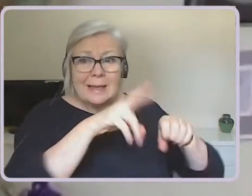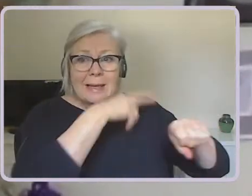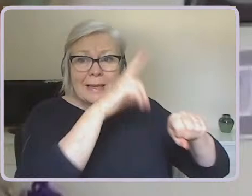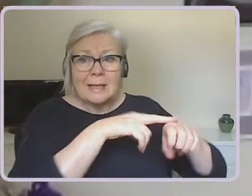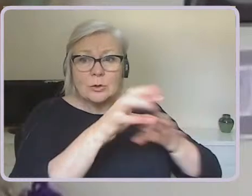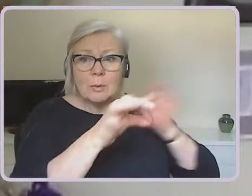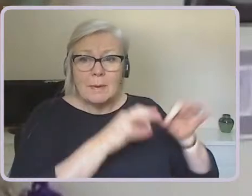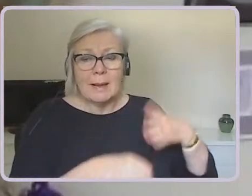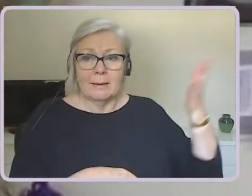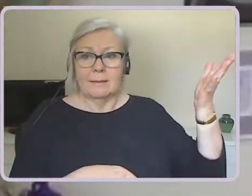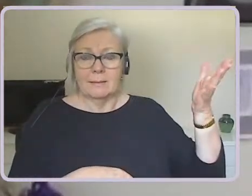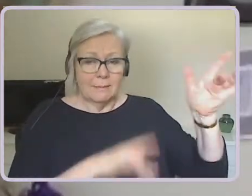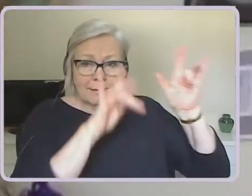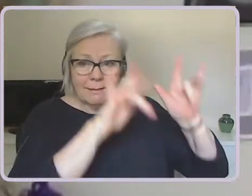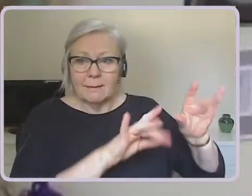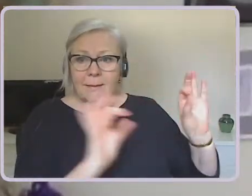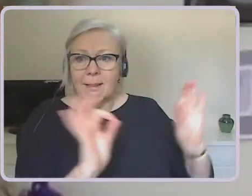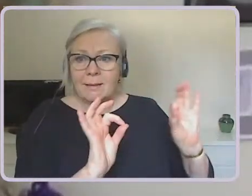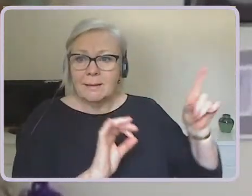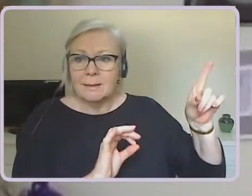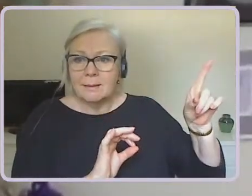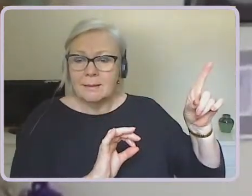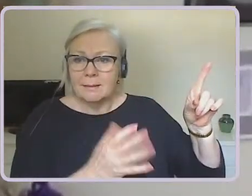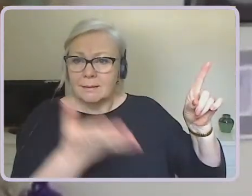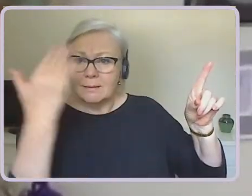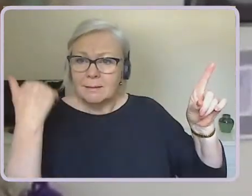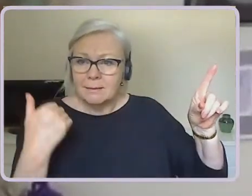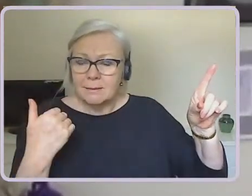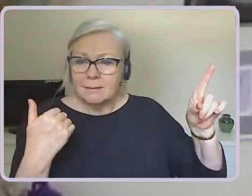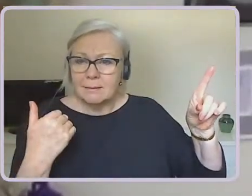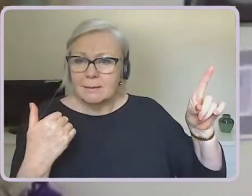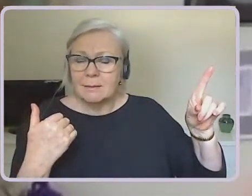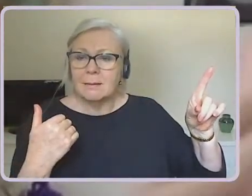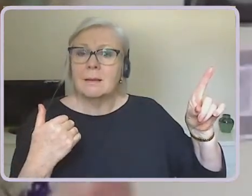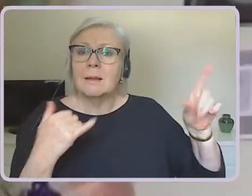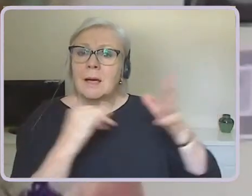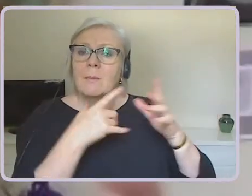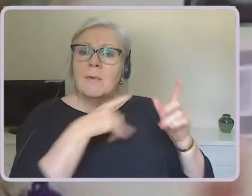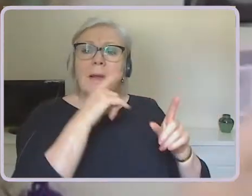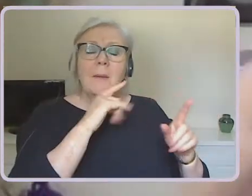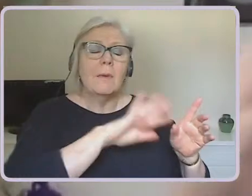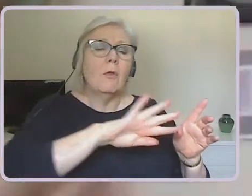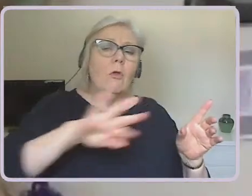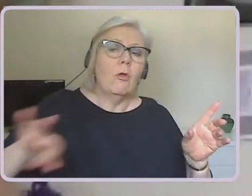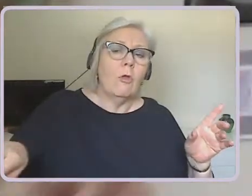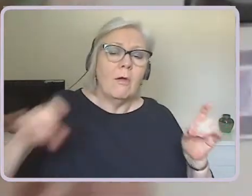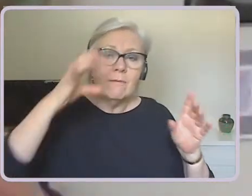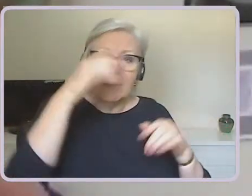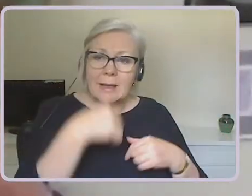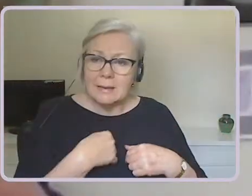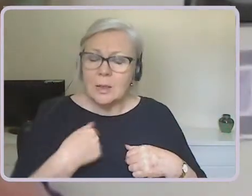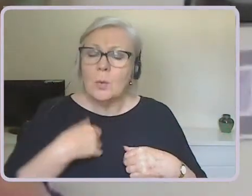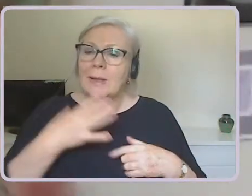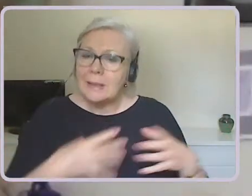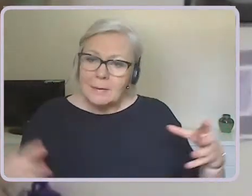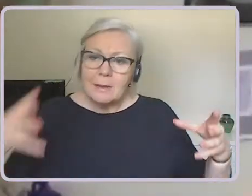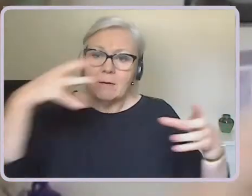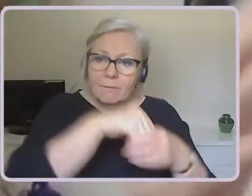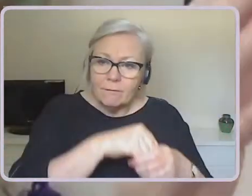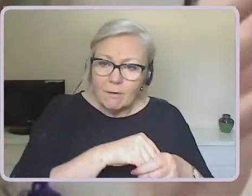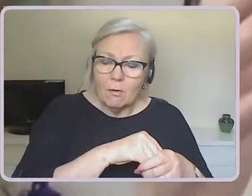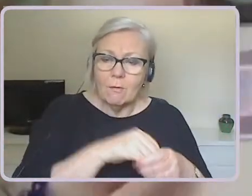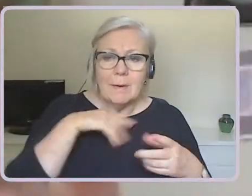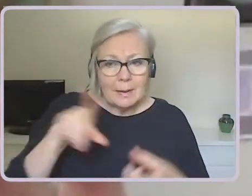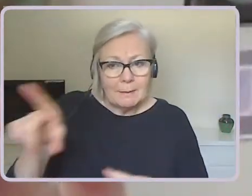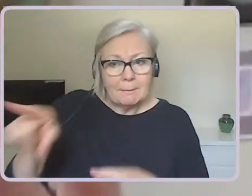pandemic. So that's what happens when we're not in the room. So it's about being in the room. It's about being elected to those places. It's